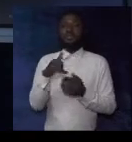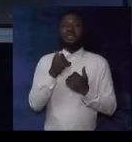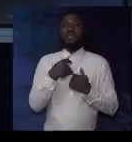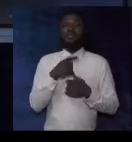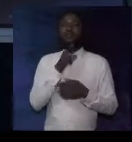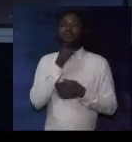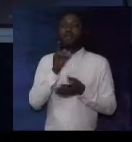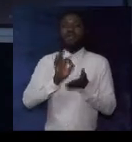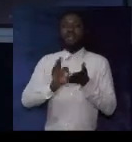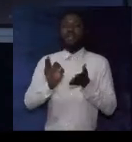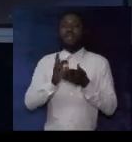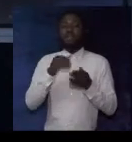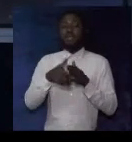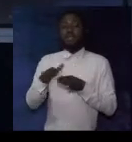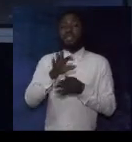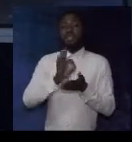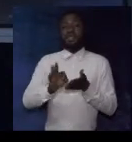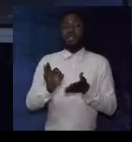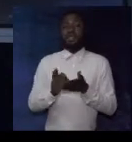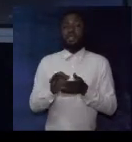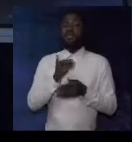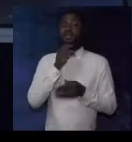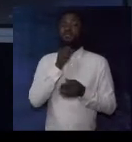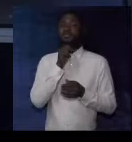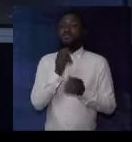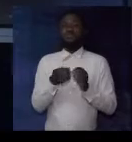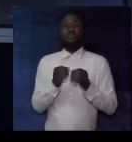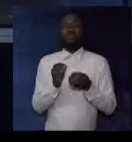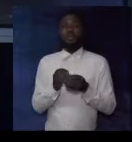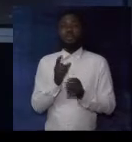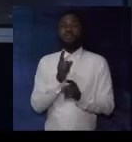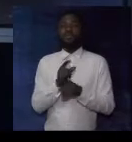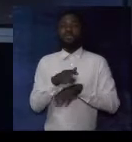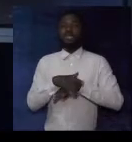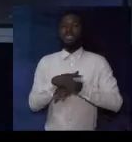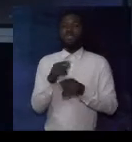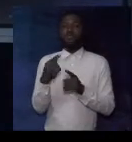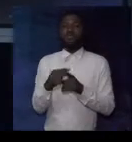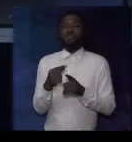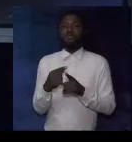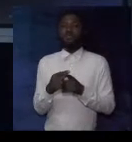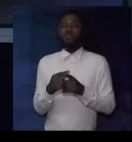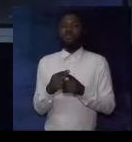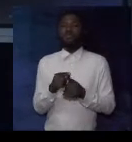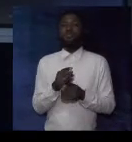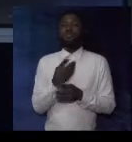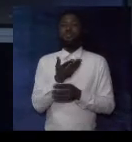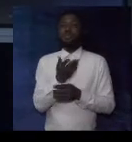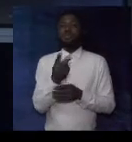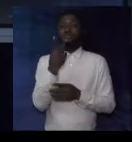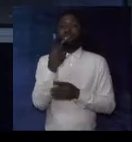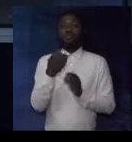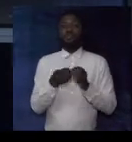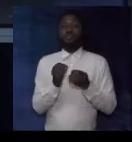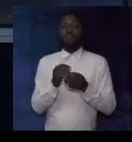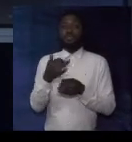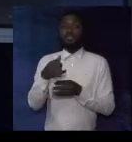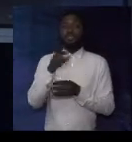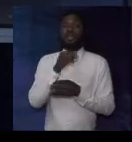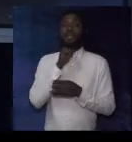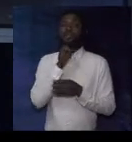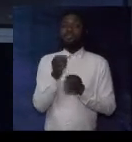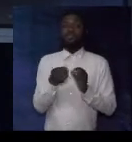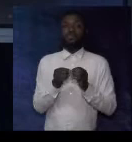say they have uncountable in their account. Well, uncountable is not a number technically. It's just an English word. Okay, so these two